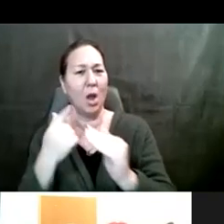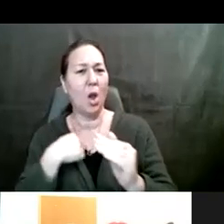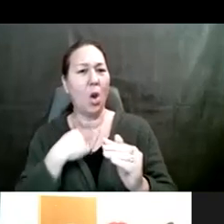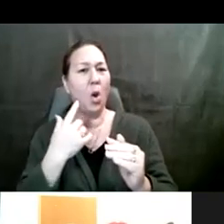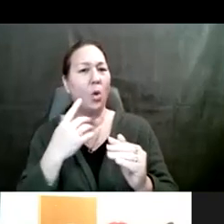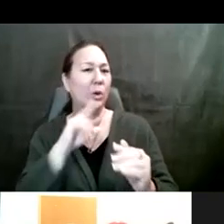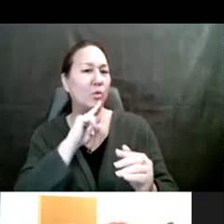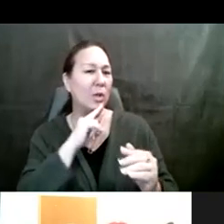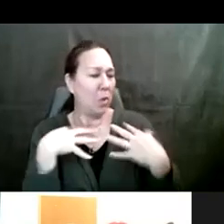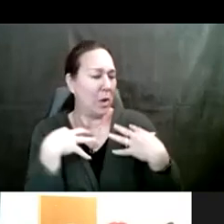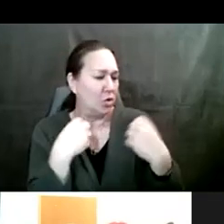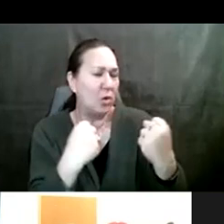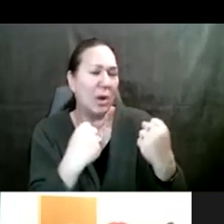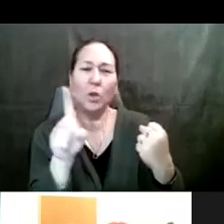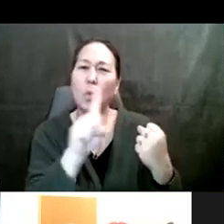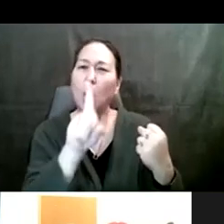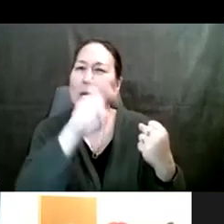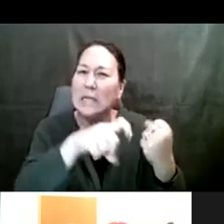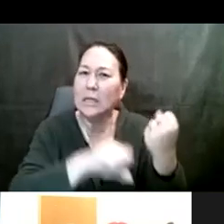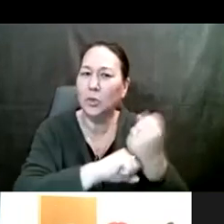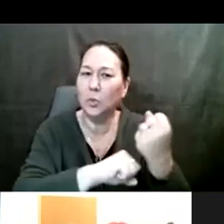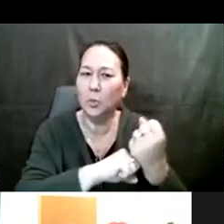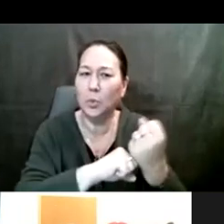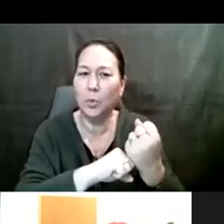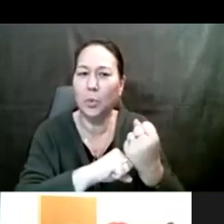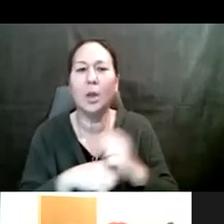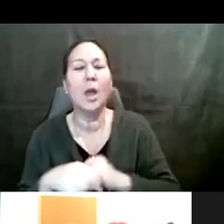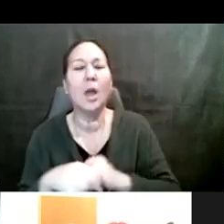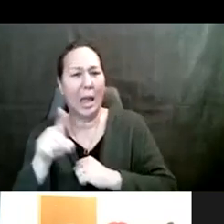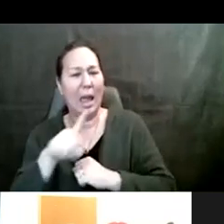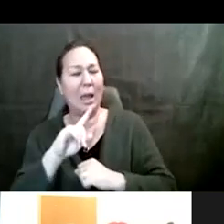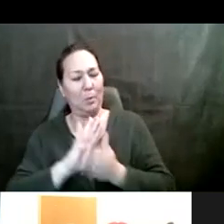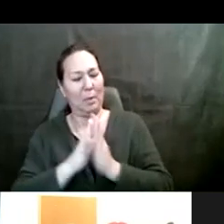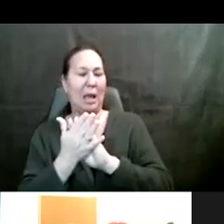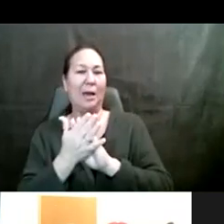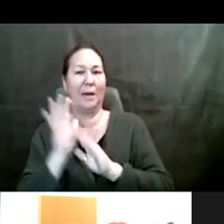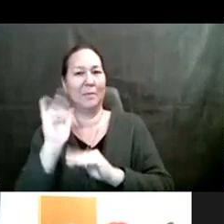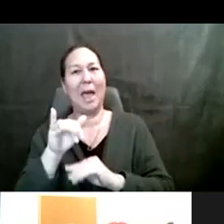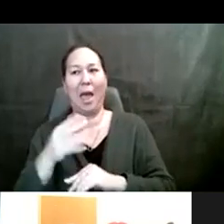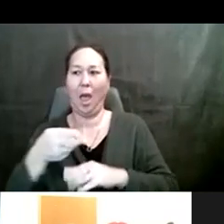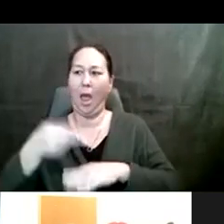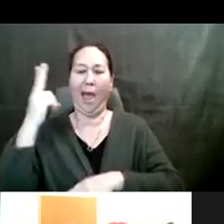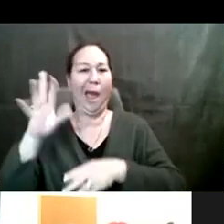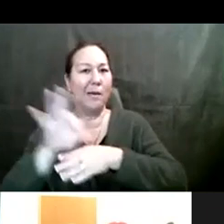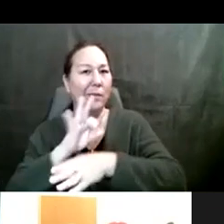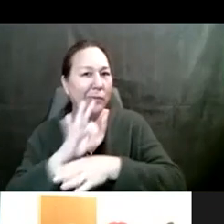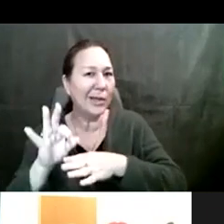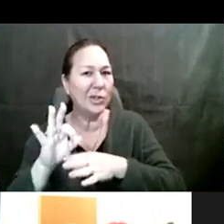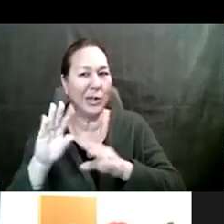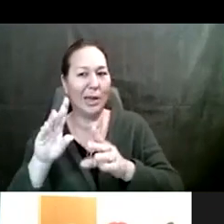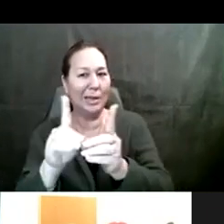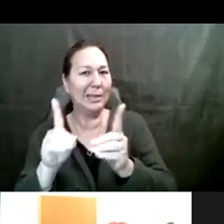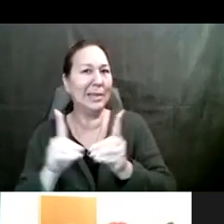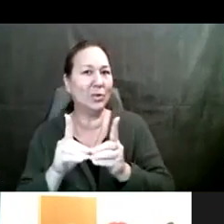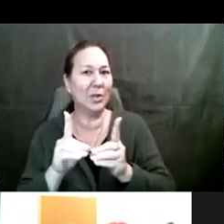need support so they're going forward BPS will be the stable high functioning District that our families our staff our